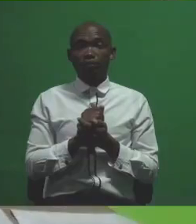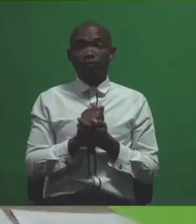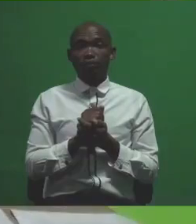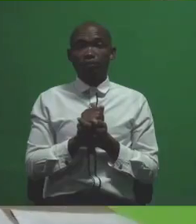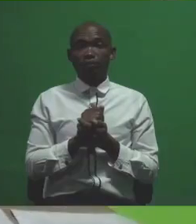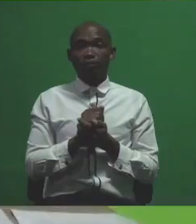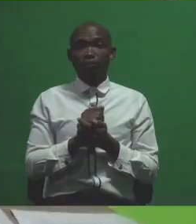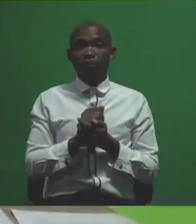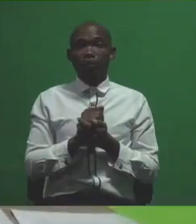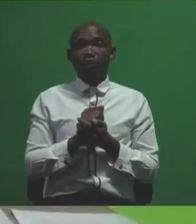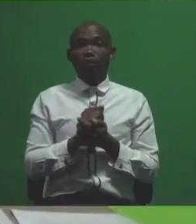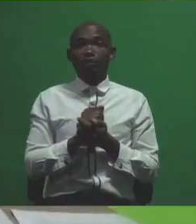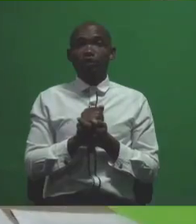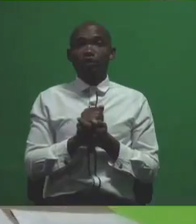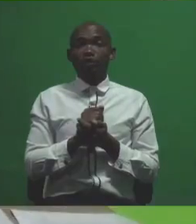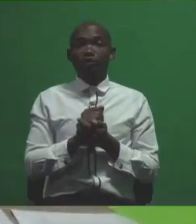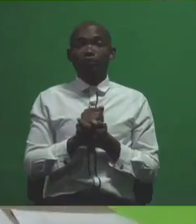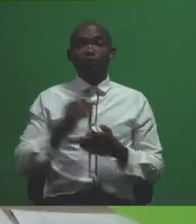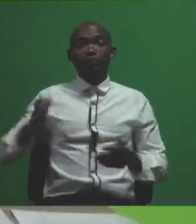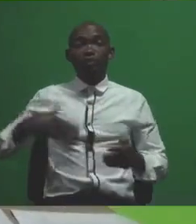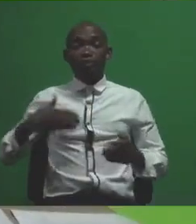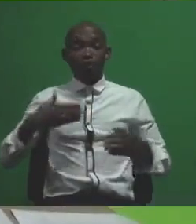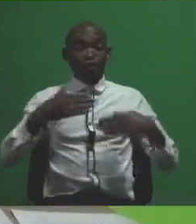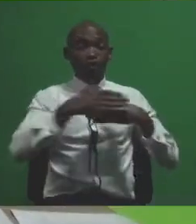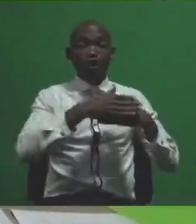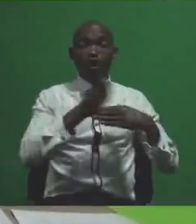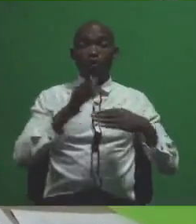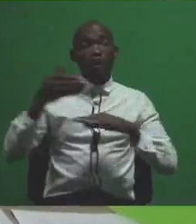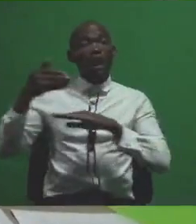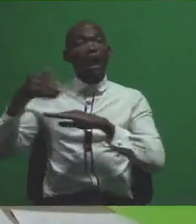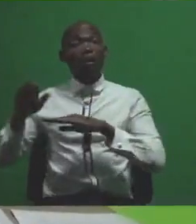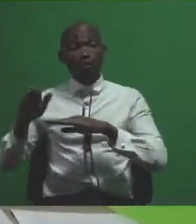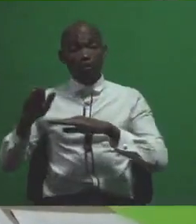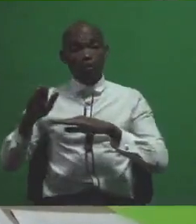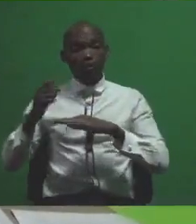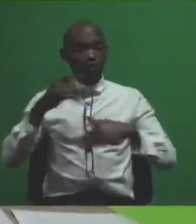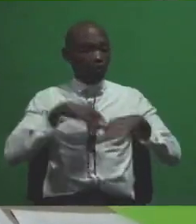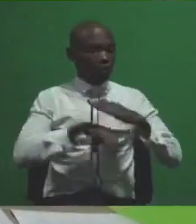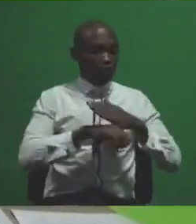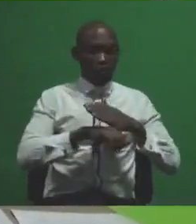should open outward. That is very important issue. In case of accident,